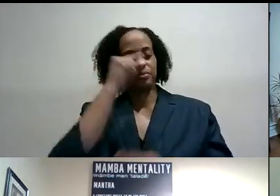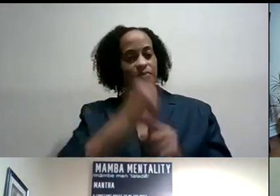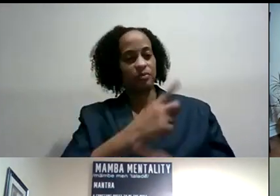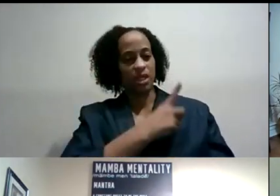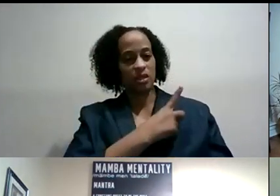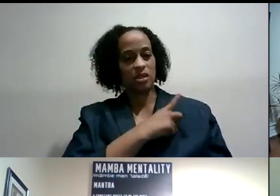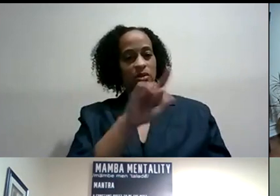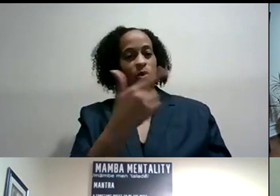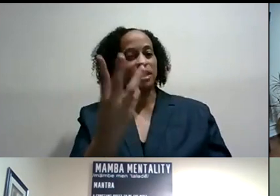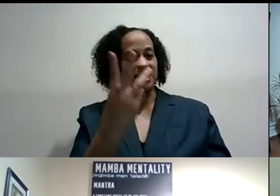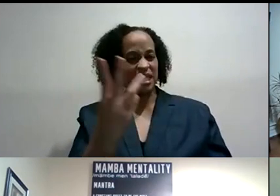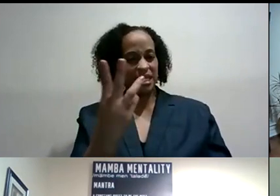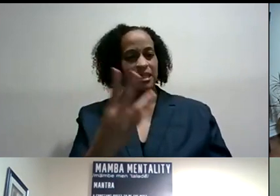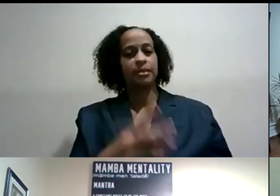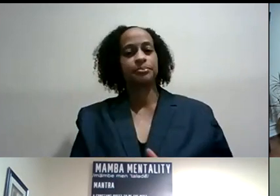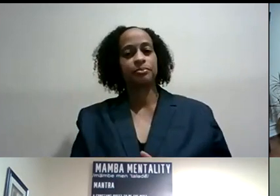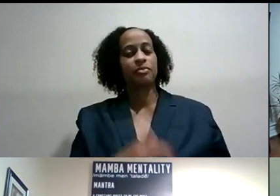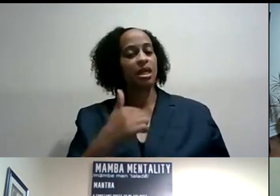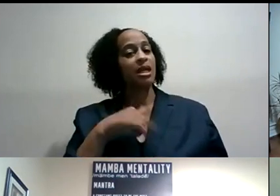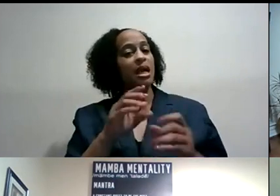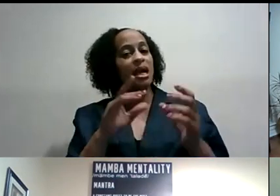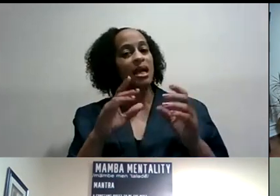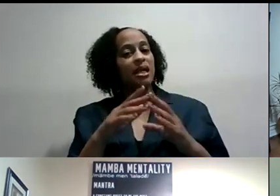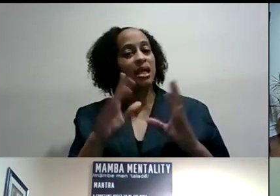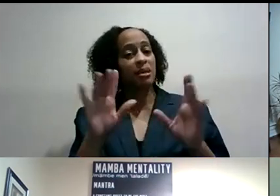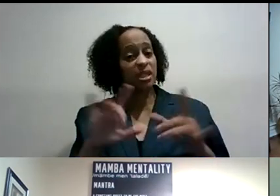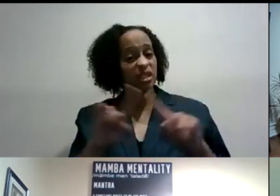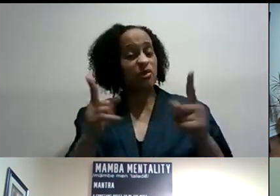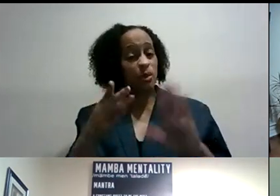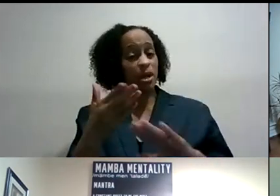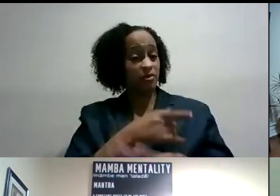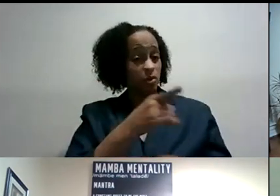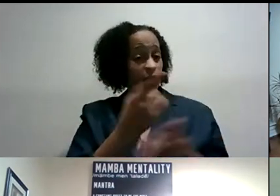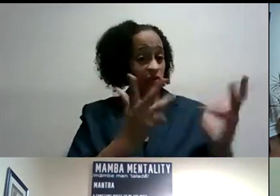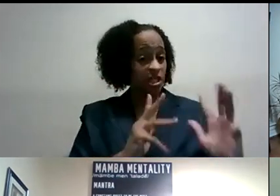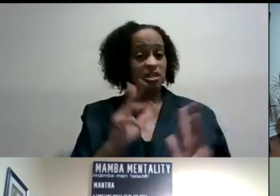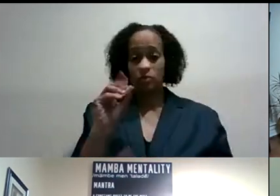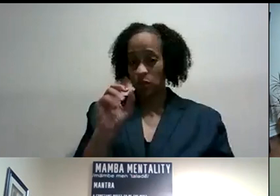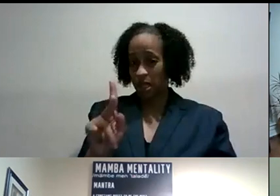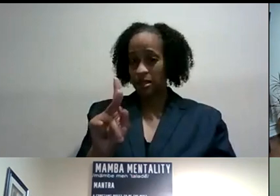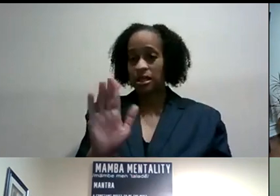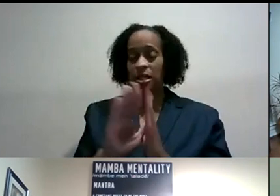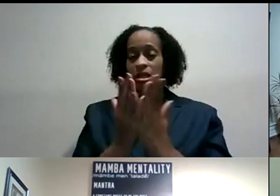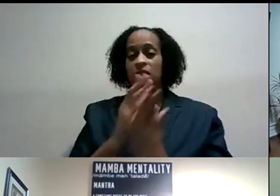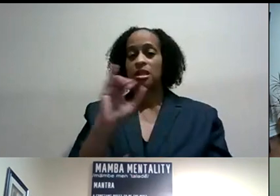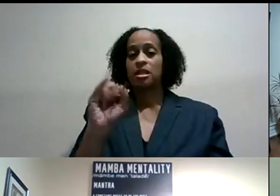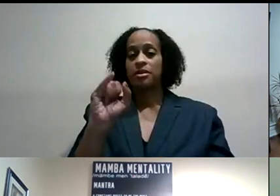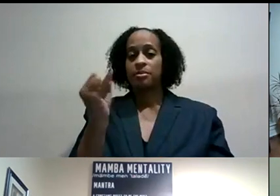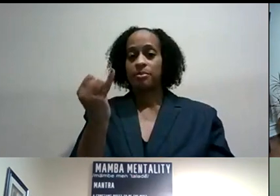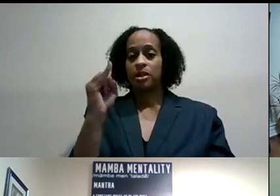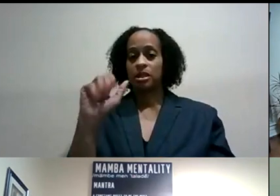to Wednesday. May I put it a different way before you move on? If I look at James